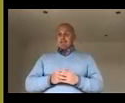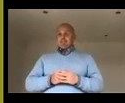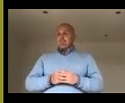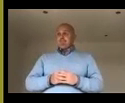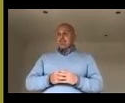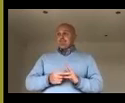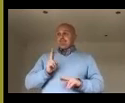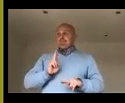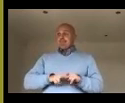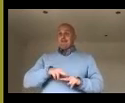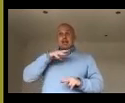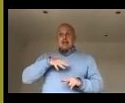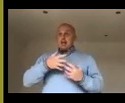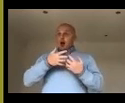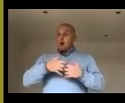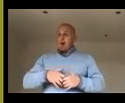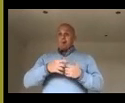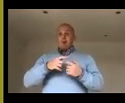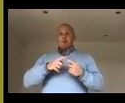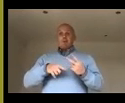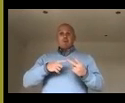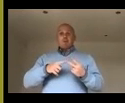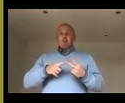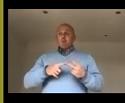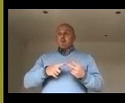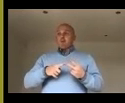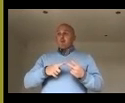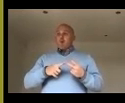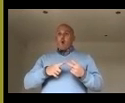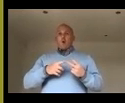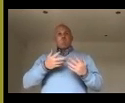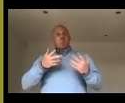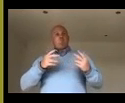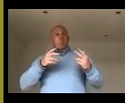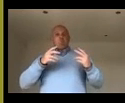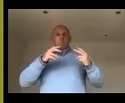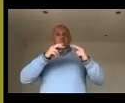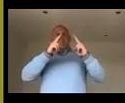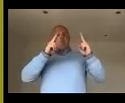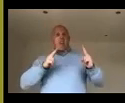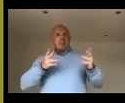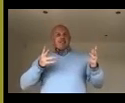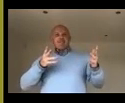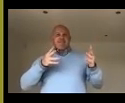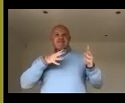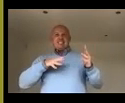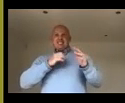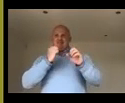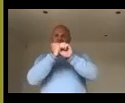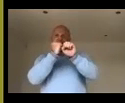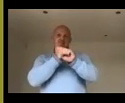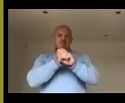to buy equipment, or perhaps if you needed to make slight alterations to a building layout.